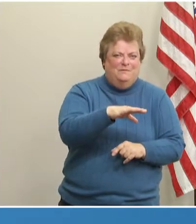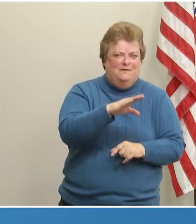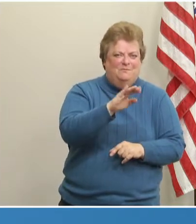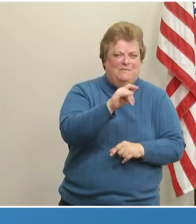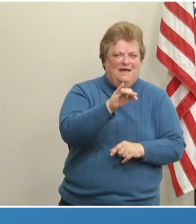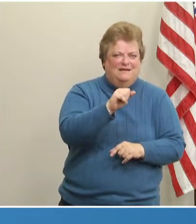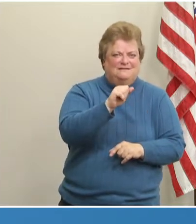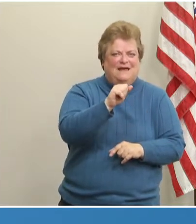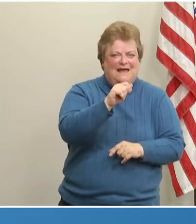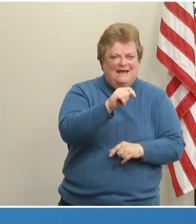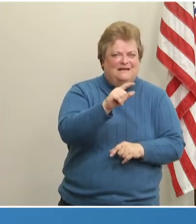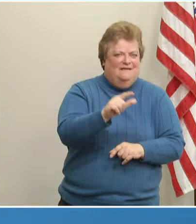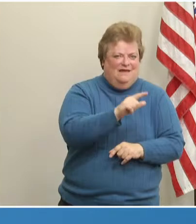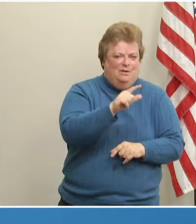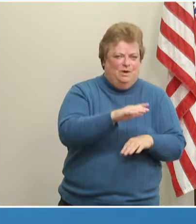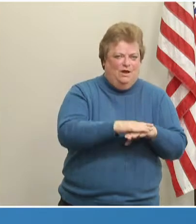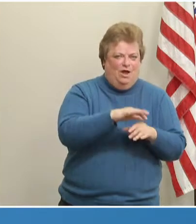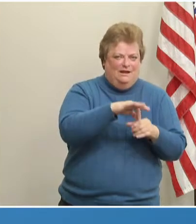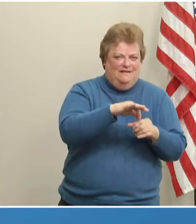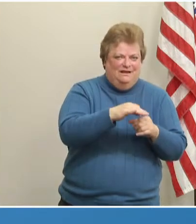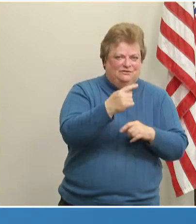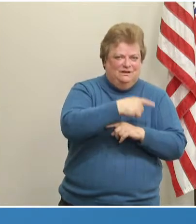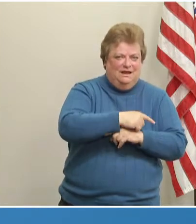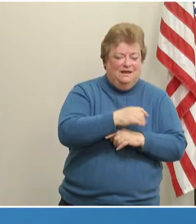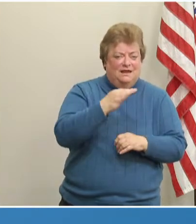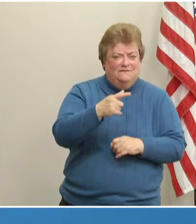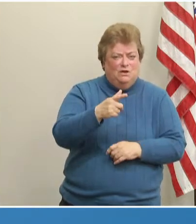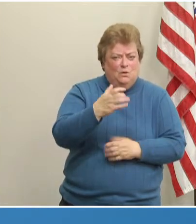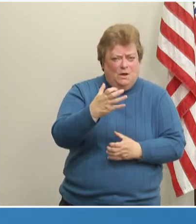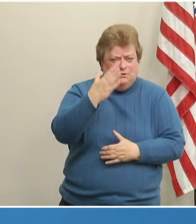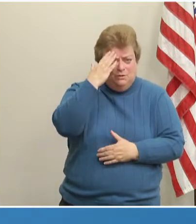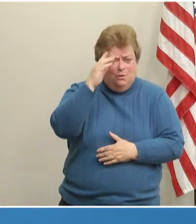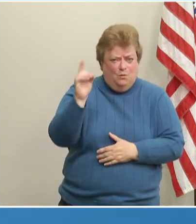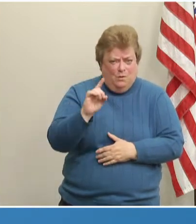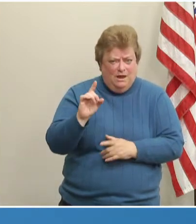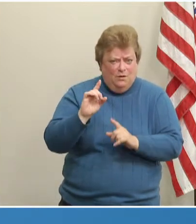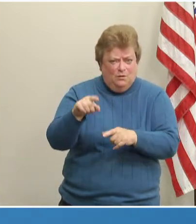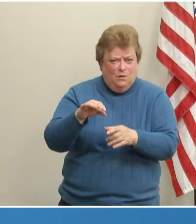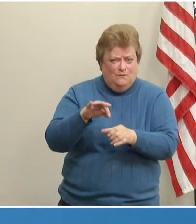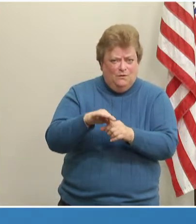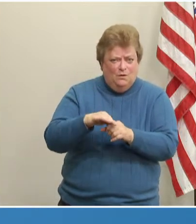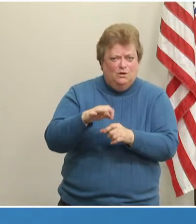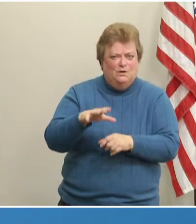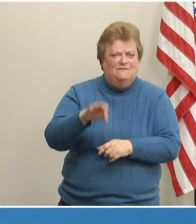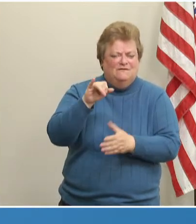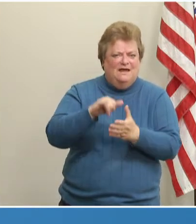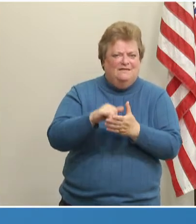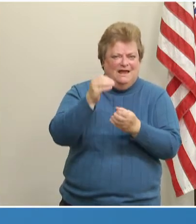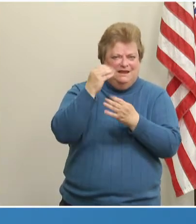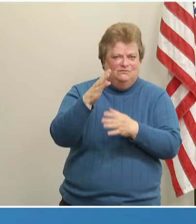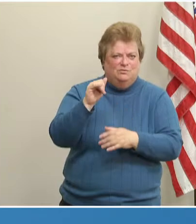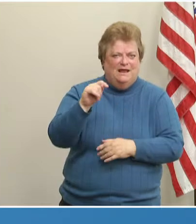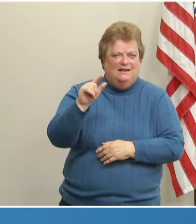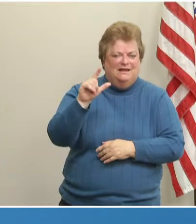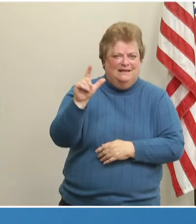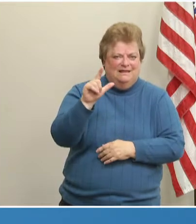on Election Day. If you need to find out where to go vote, you can find that information and more at